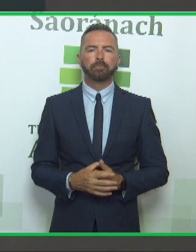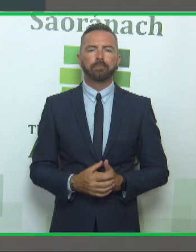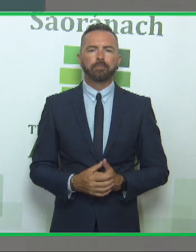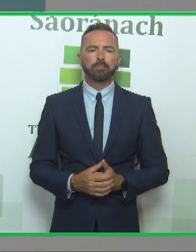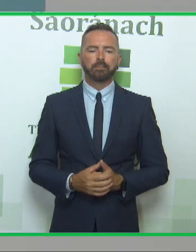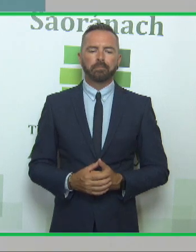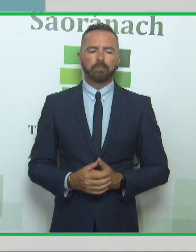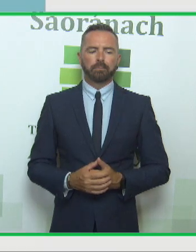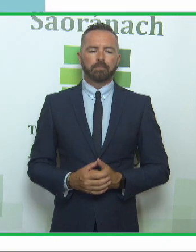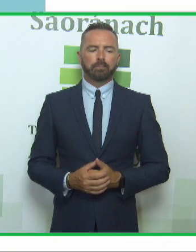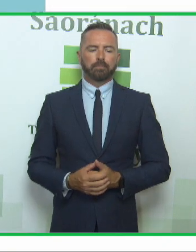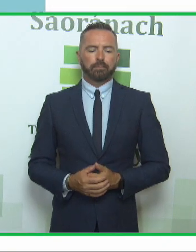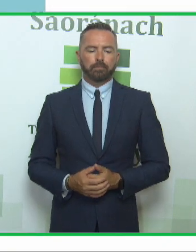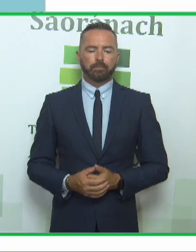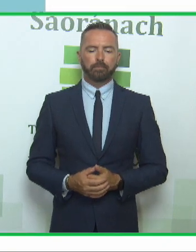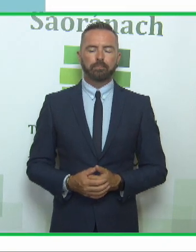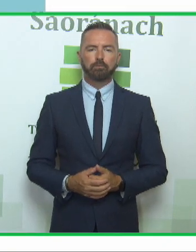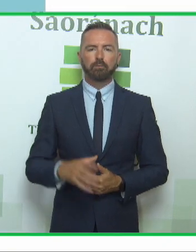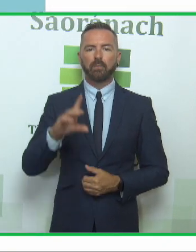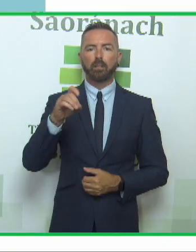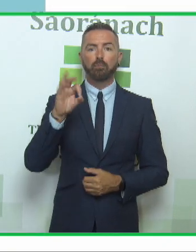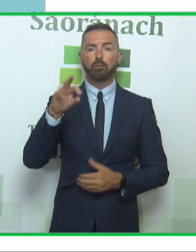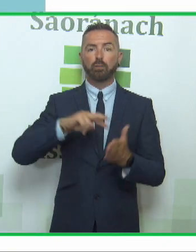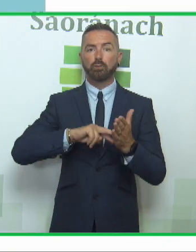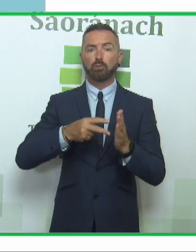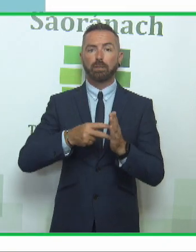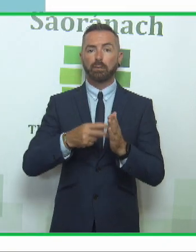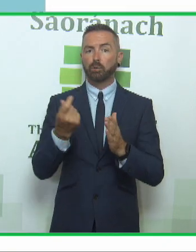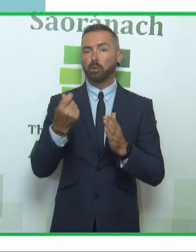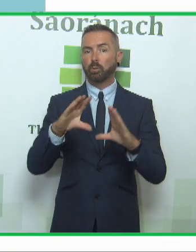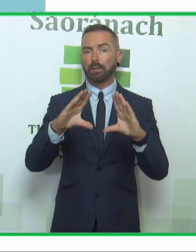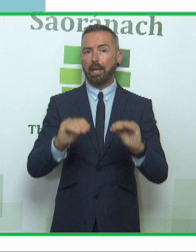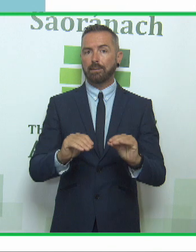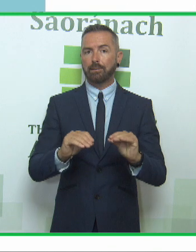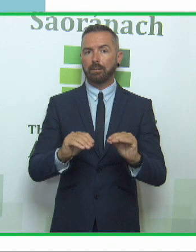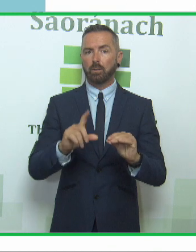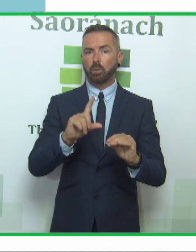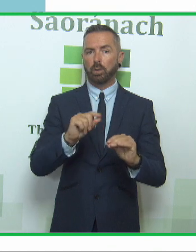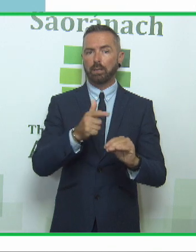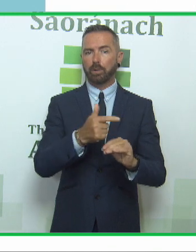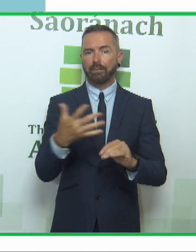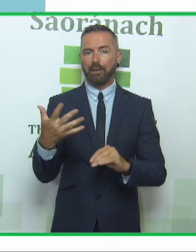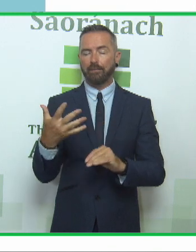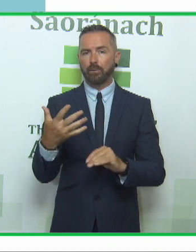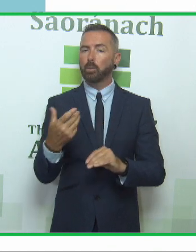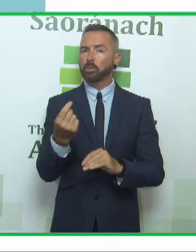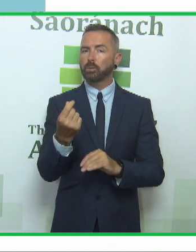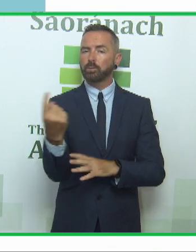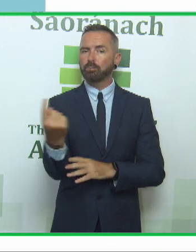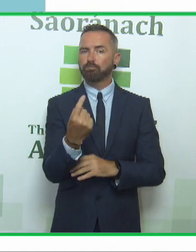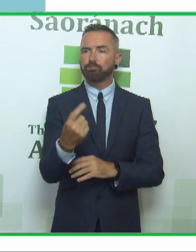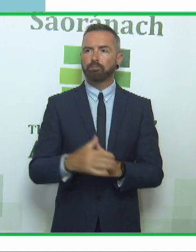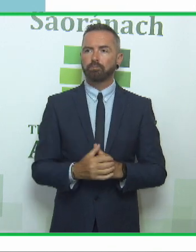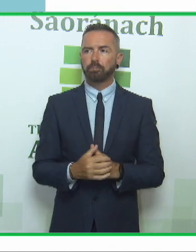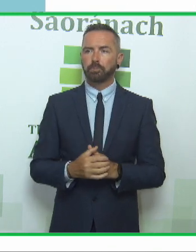So our drug strategy is coming to an end. It's due to end in 2025.